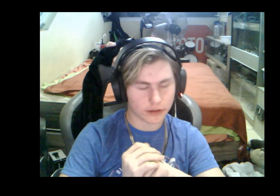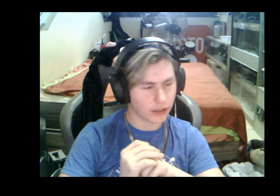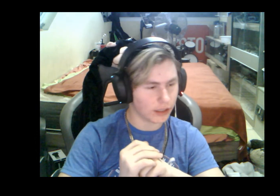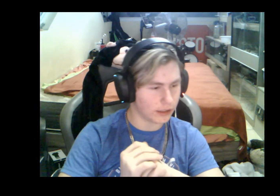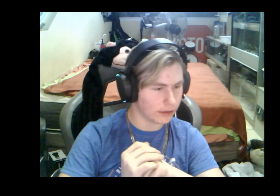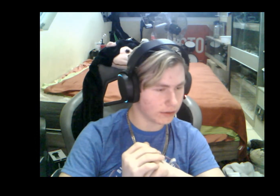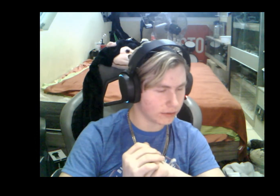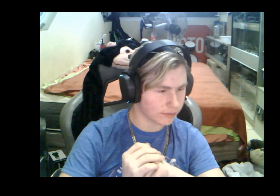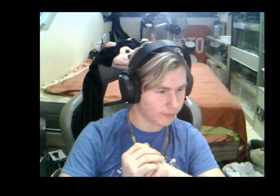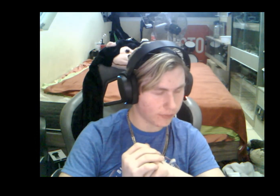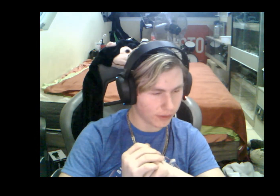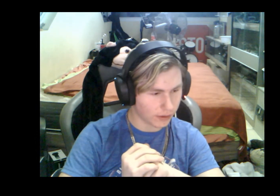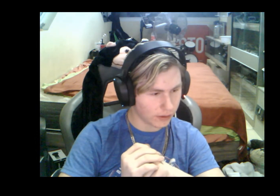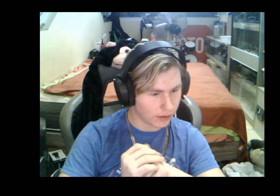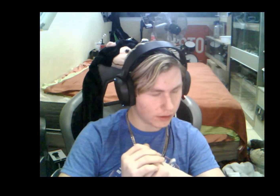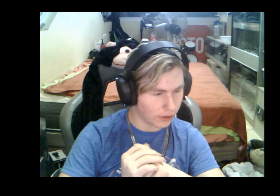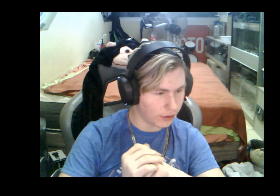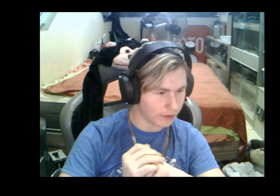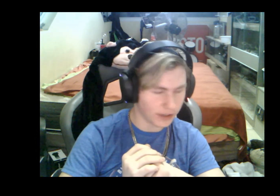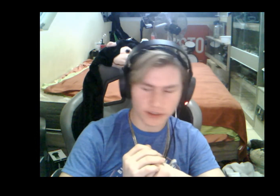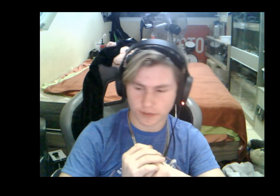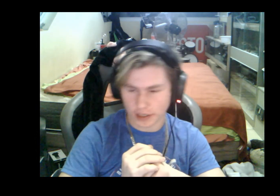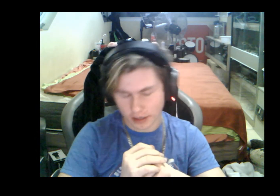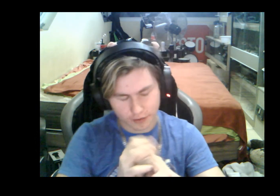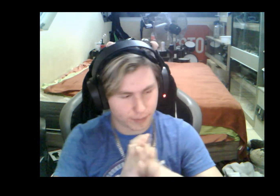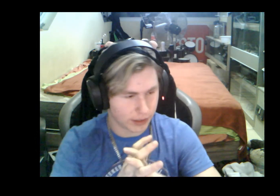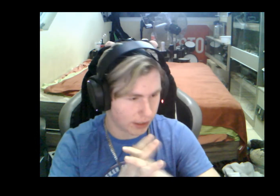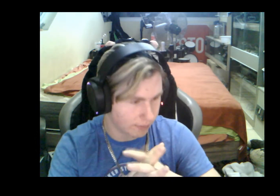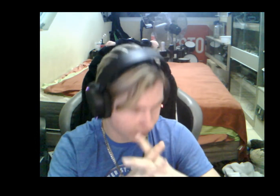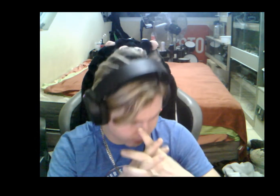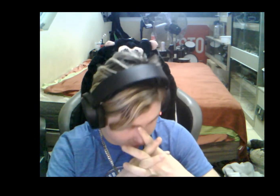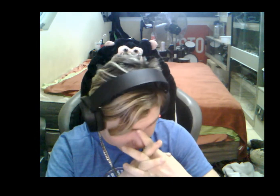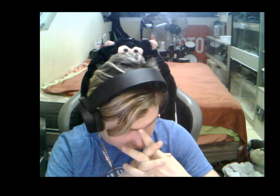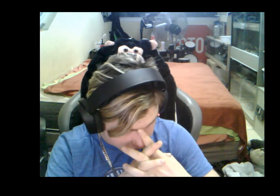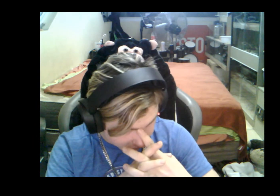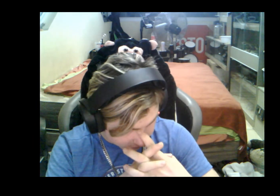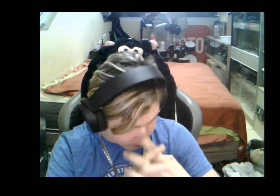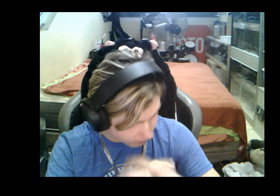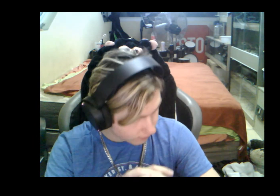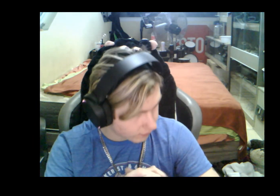I'm still in the learning phase of my life, but yeah.